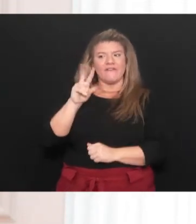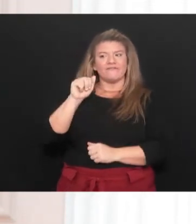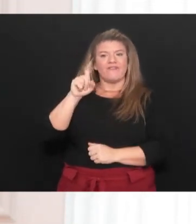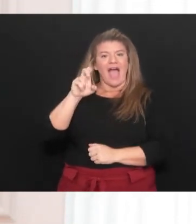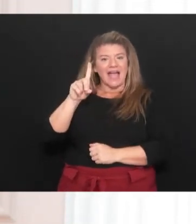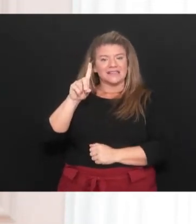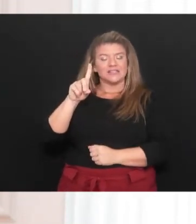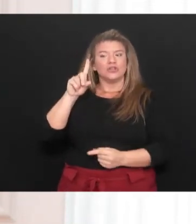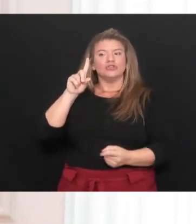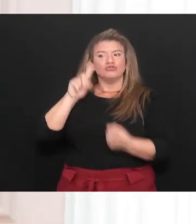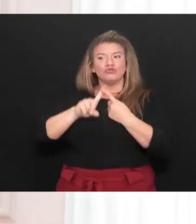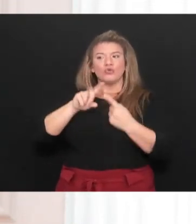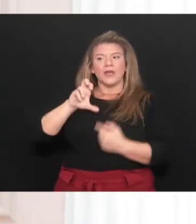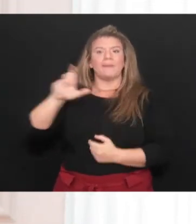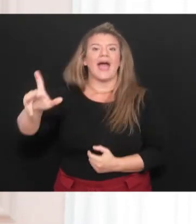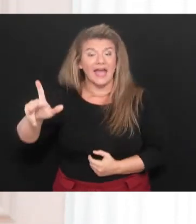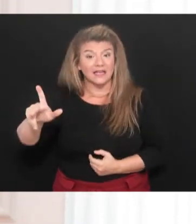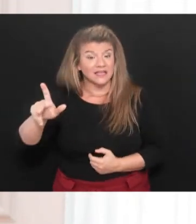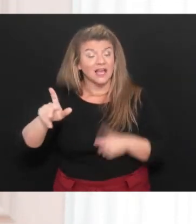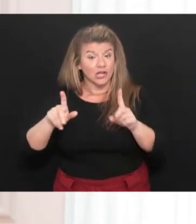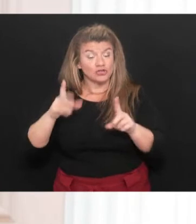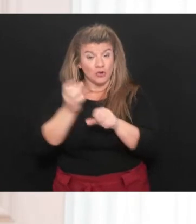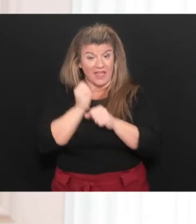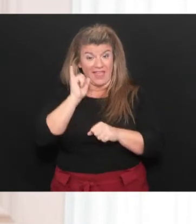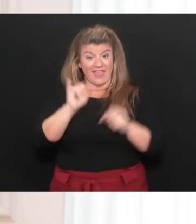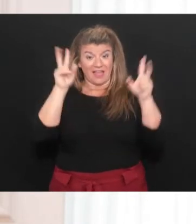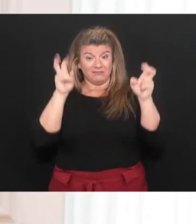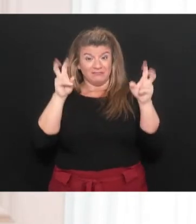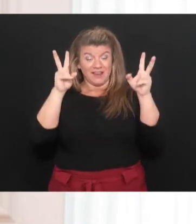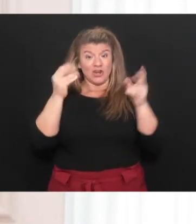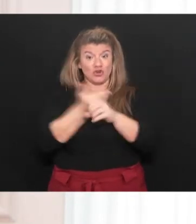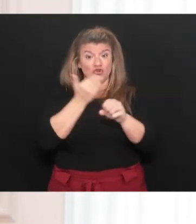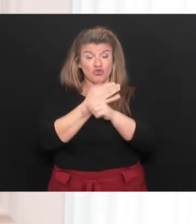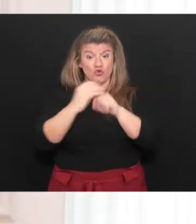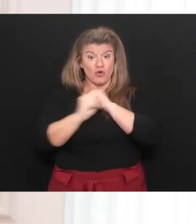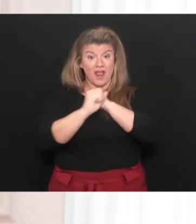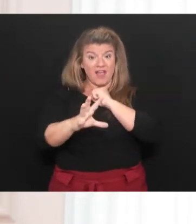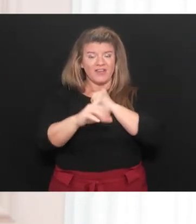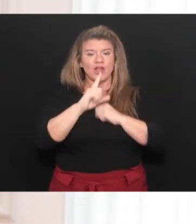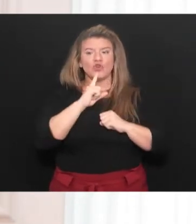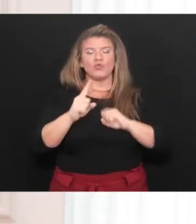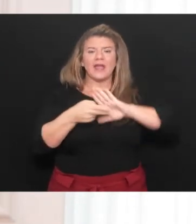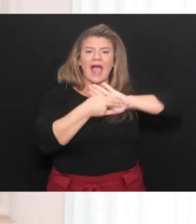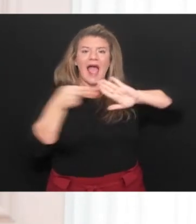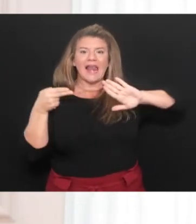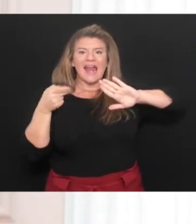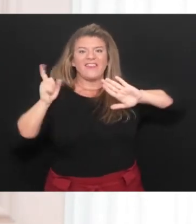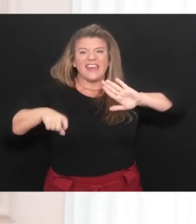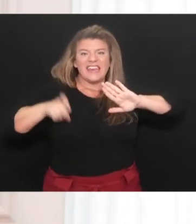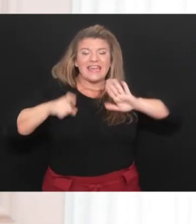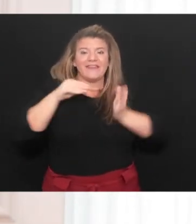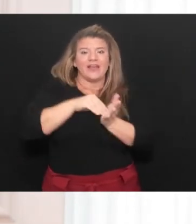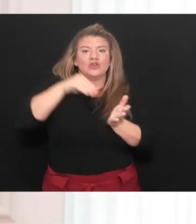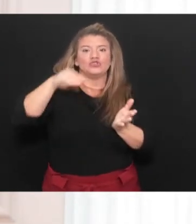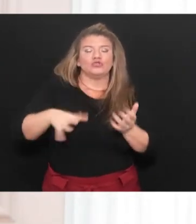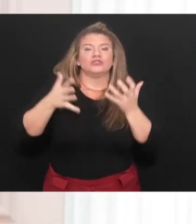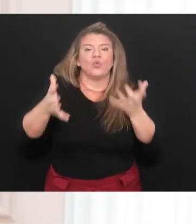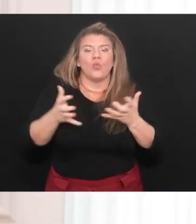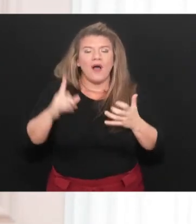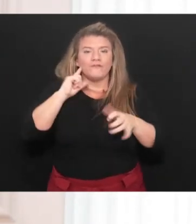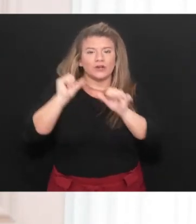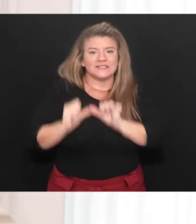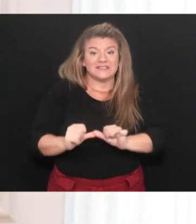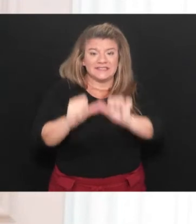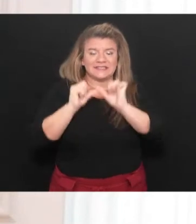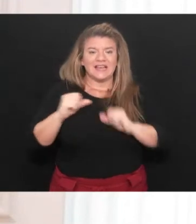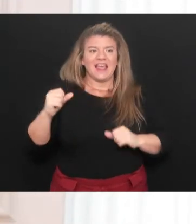students out there and teachers, the I Got Vaxxed to Get Back is really highlighting that need that students want for consistency, some sense